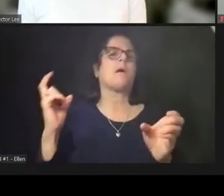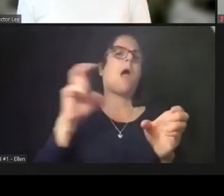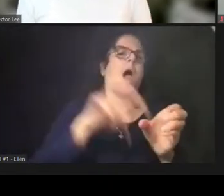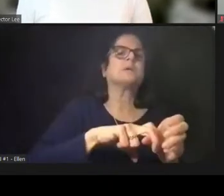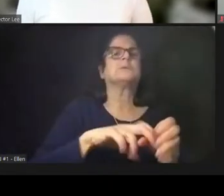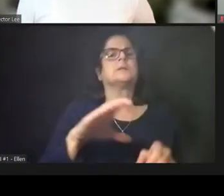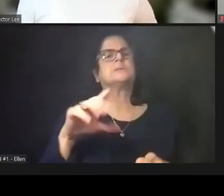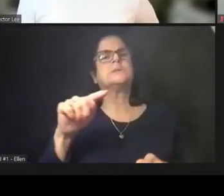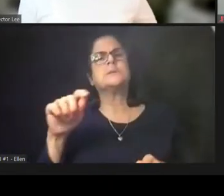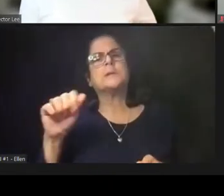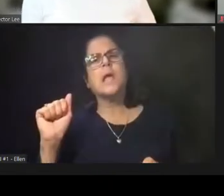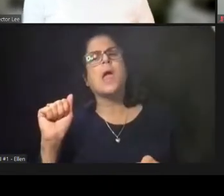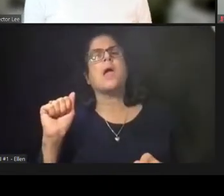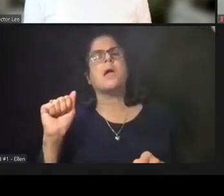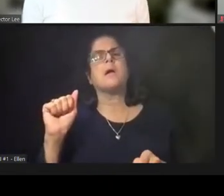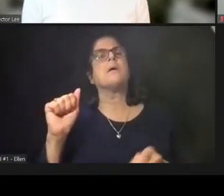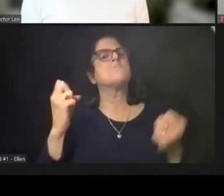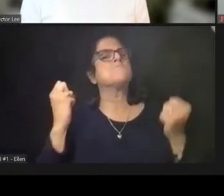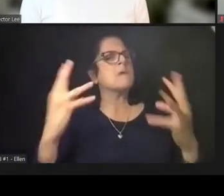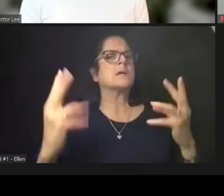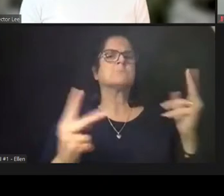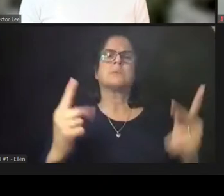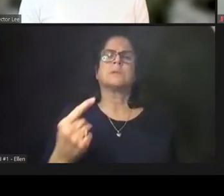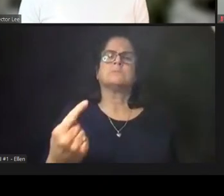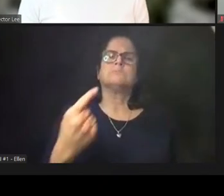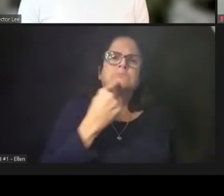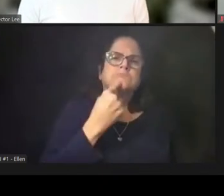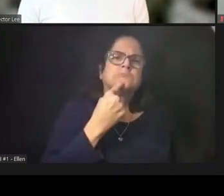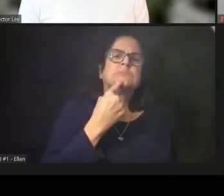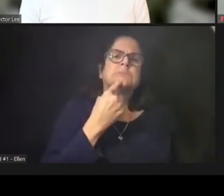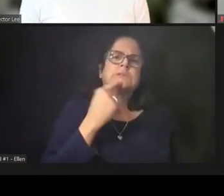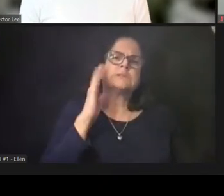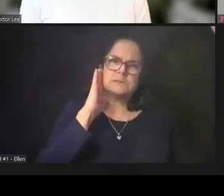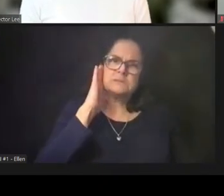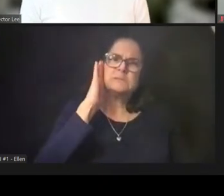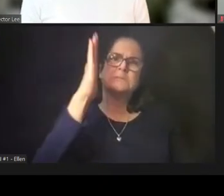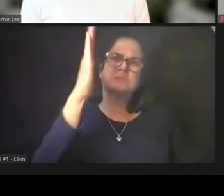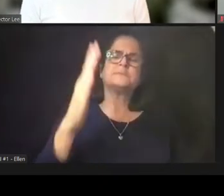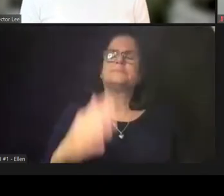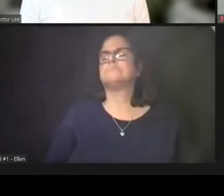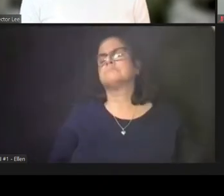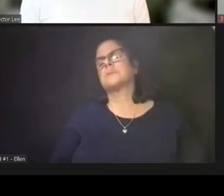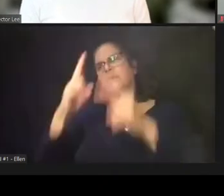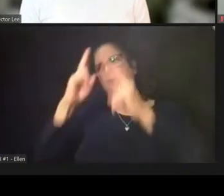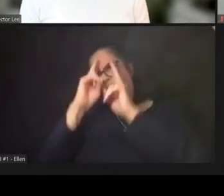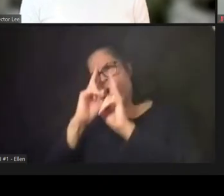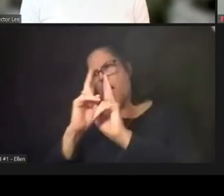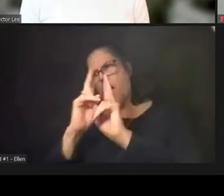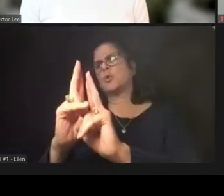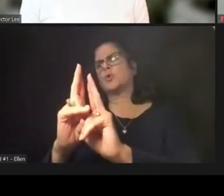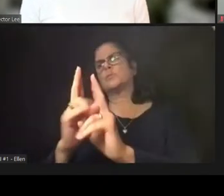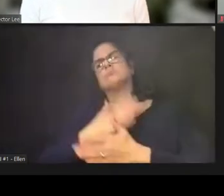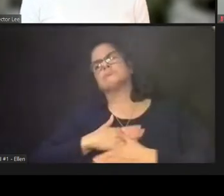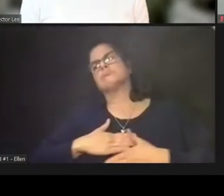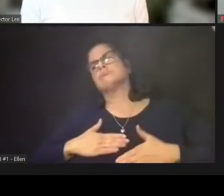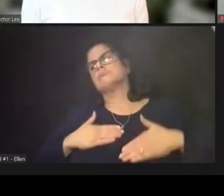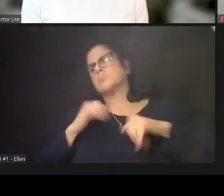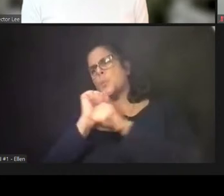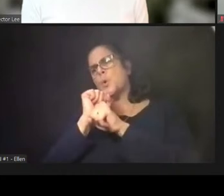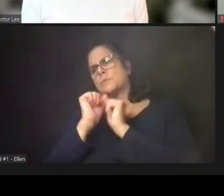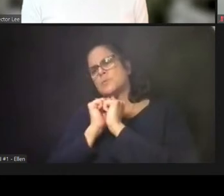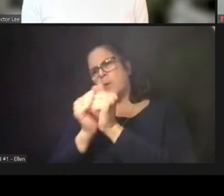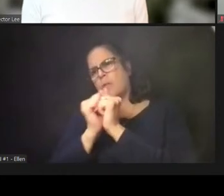will be tremendously missed. Greg, it has been an honor and a pleasure to have worked with you over these